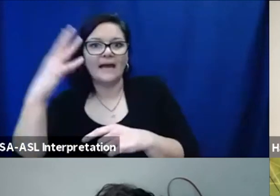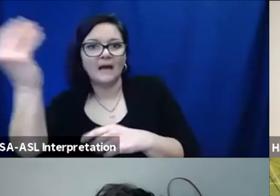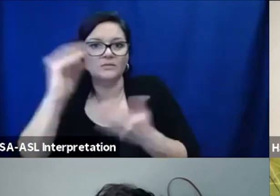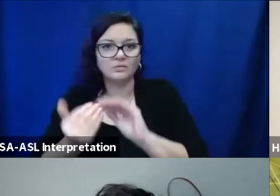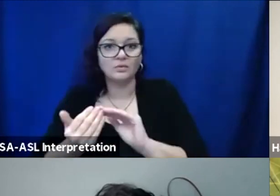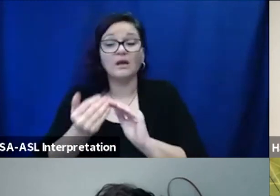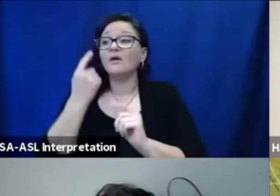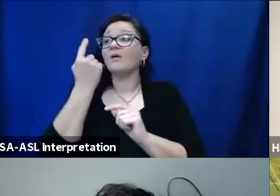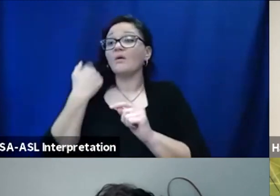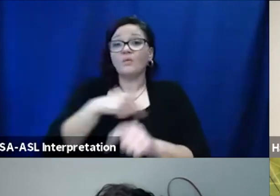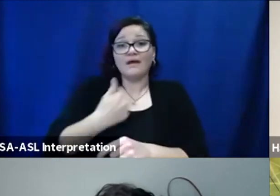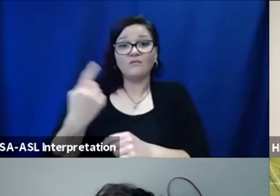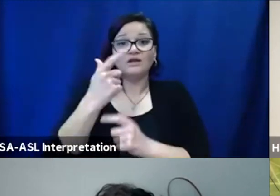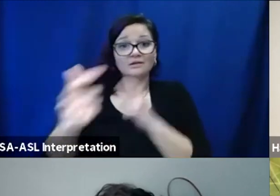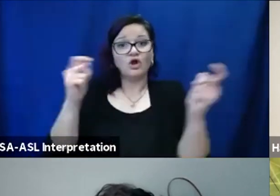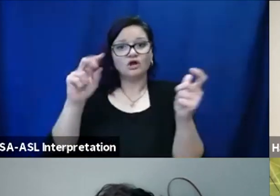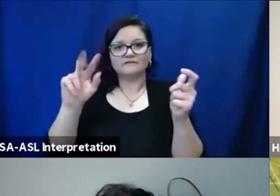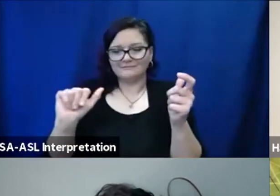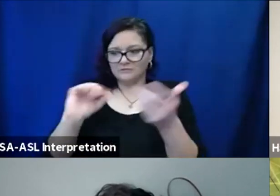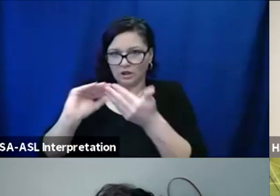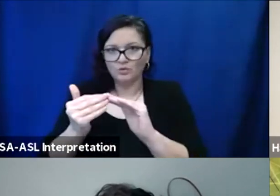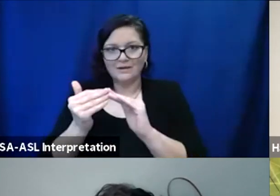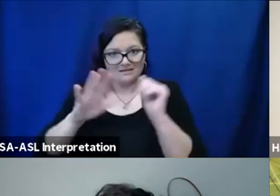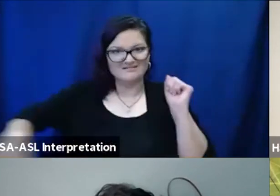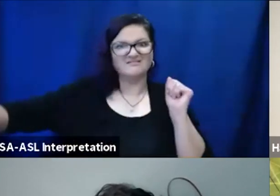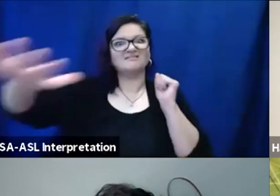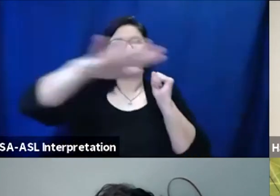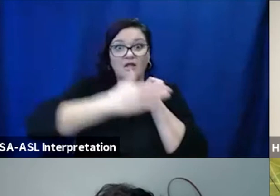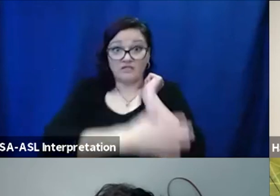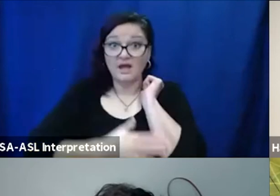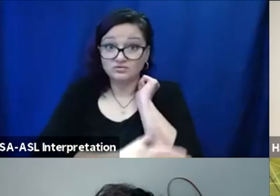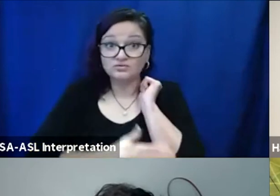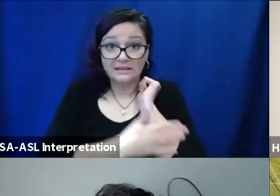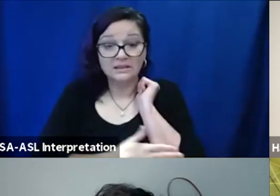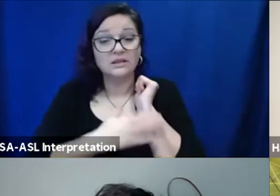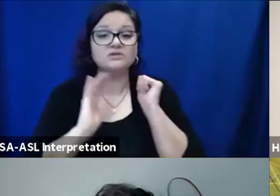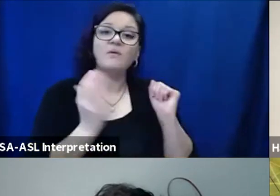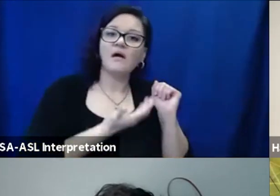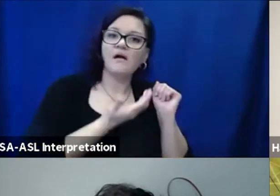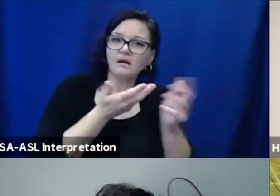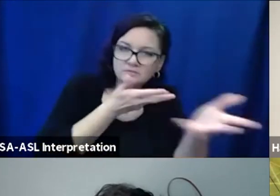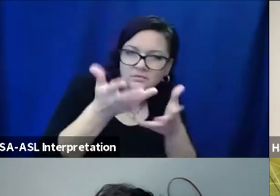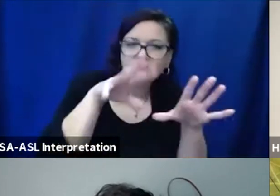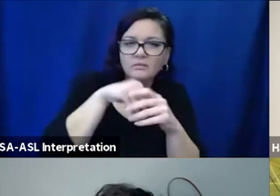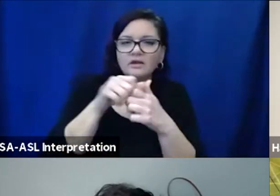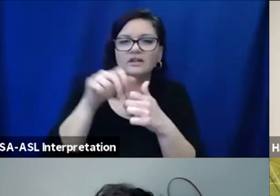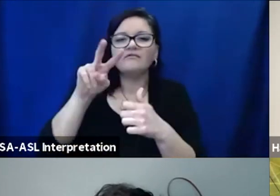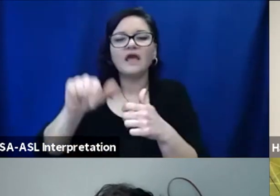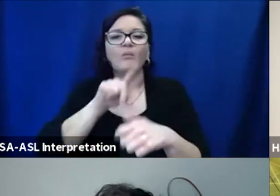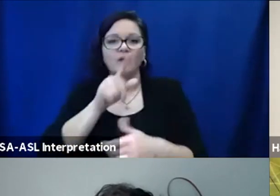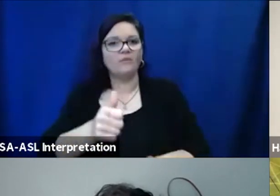have one of the largest veteran communities in the country, and so our engagement with the VA, it really helped